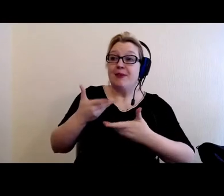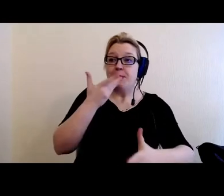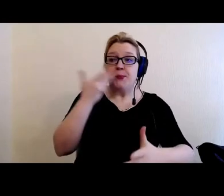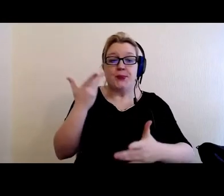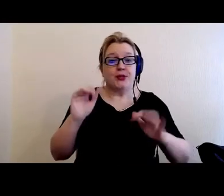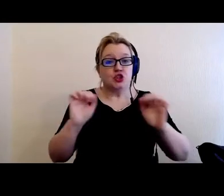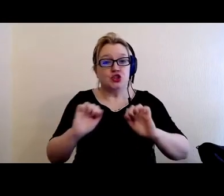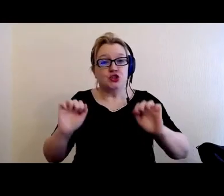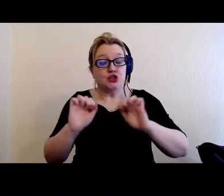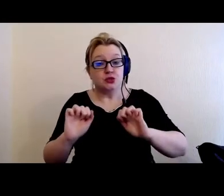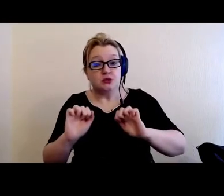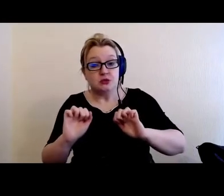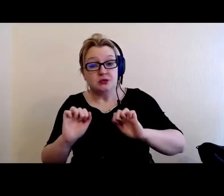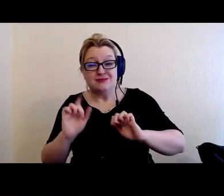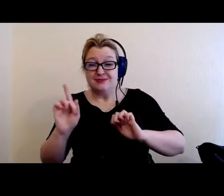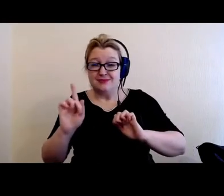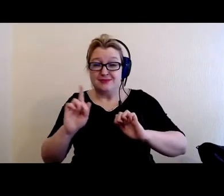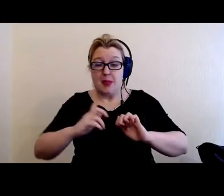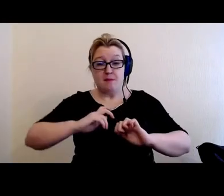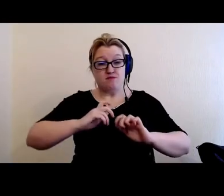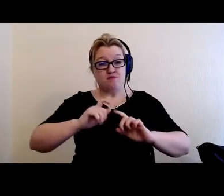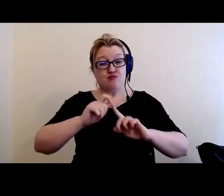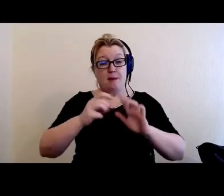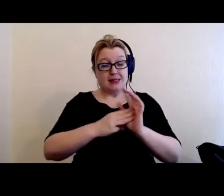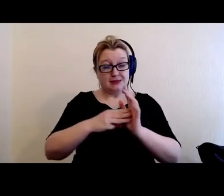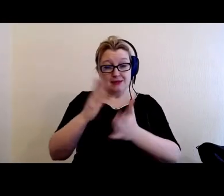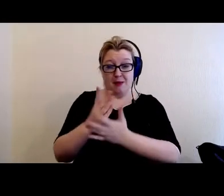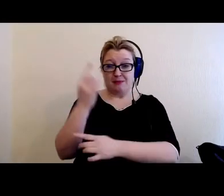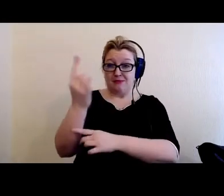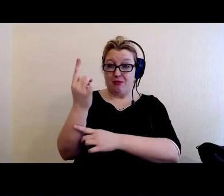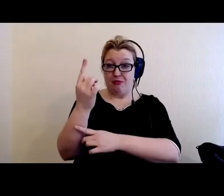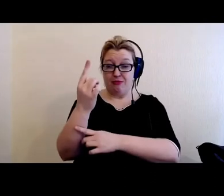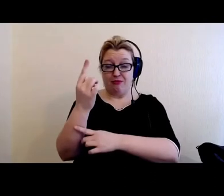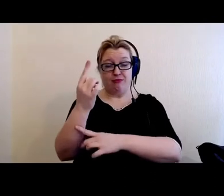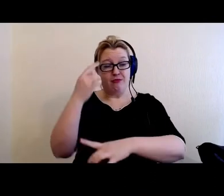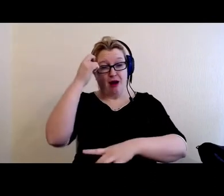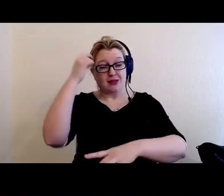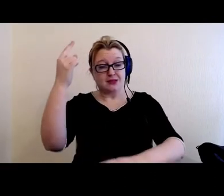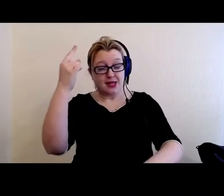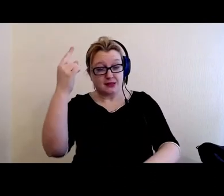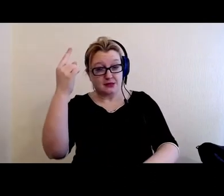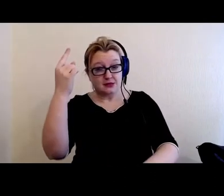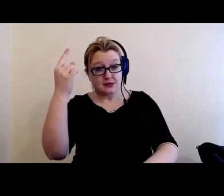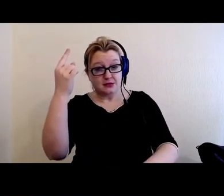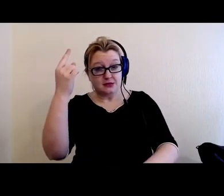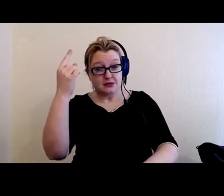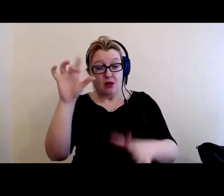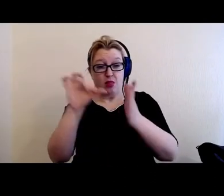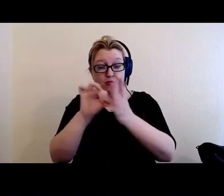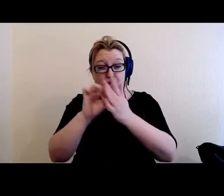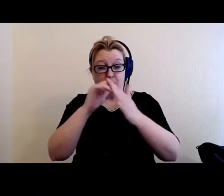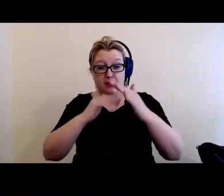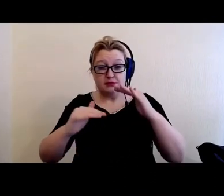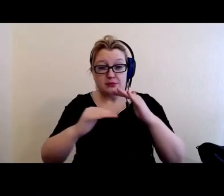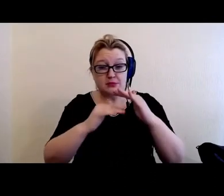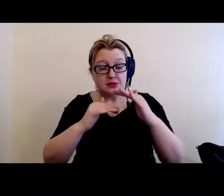full range of problems facing social care. Too often that plan is posited as it's about the one. There is a problem about people